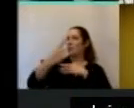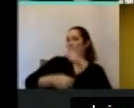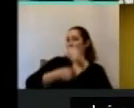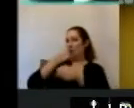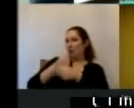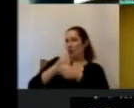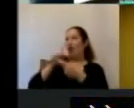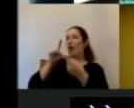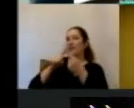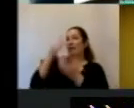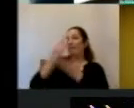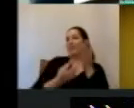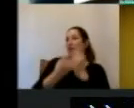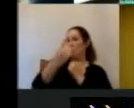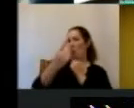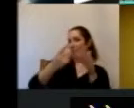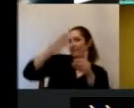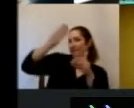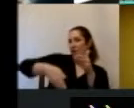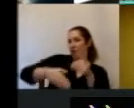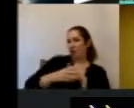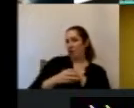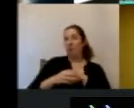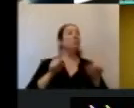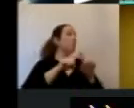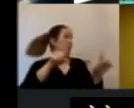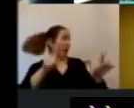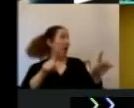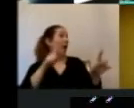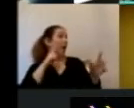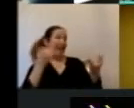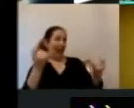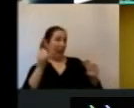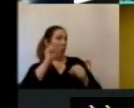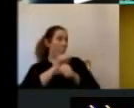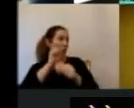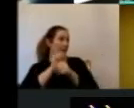Could I ask another question? Go ahead, Elizabeth.